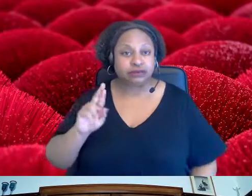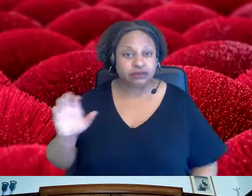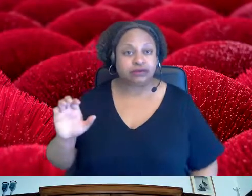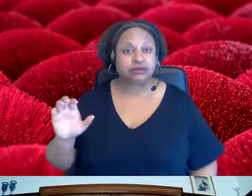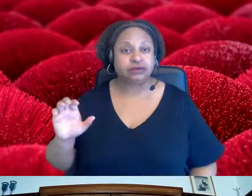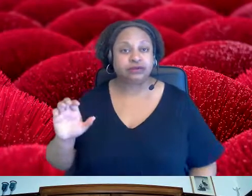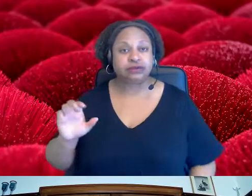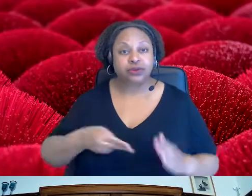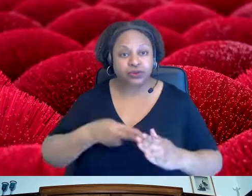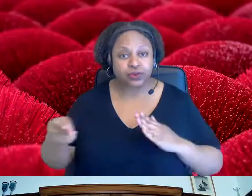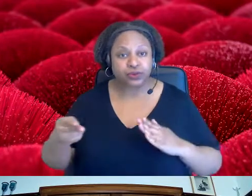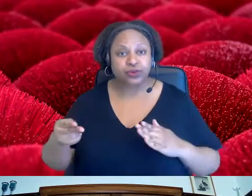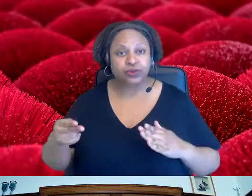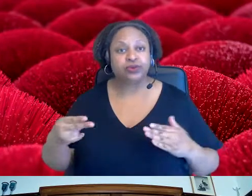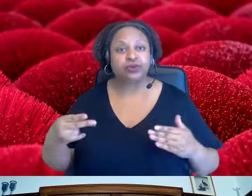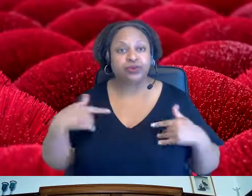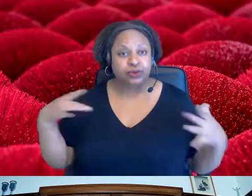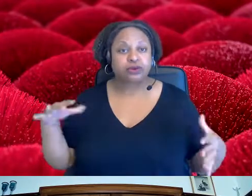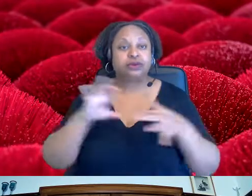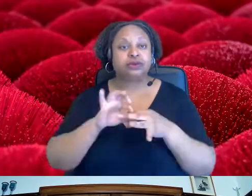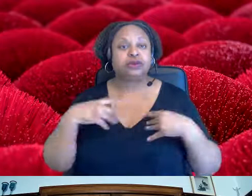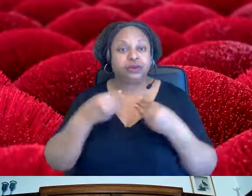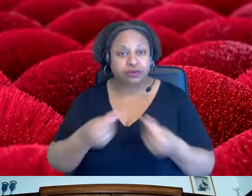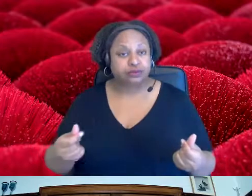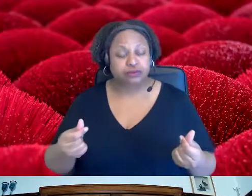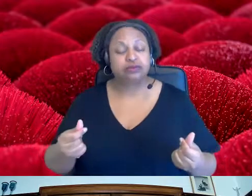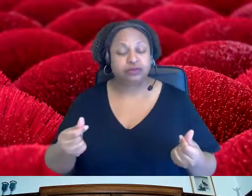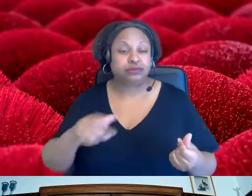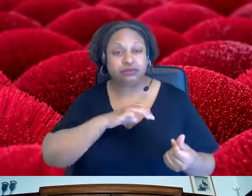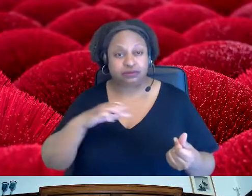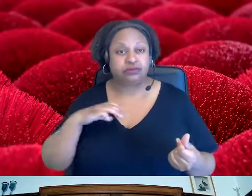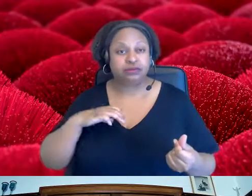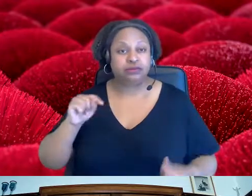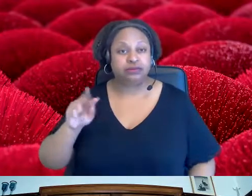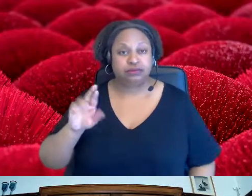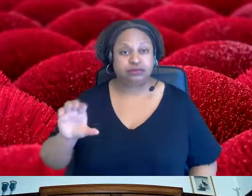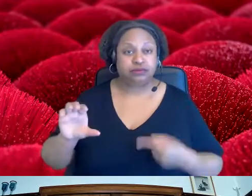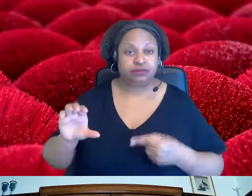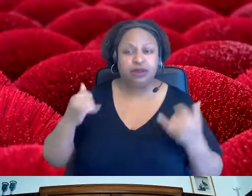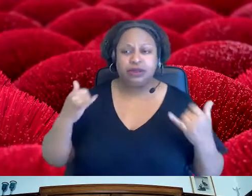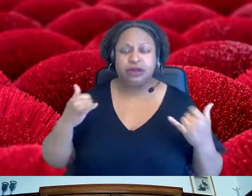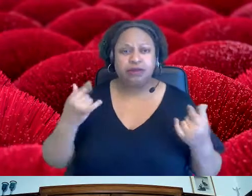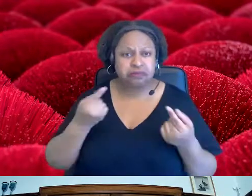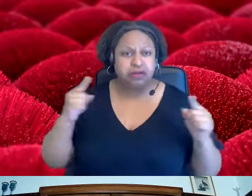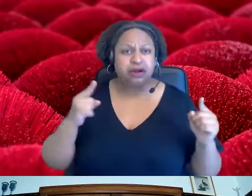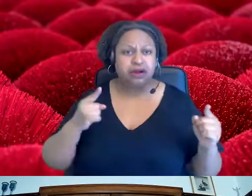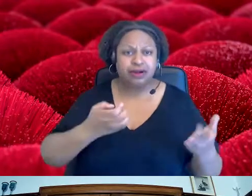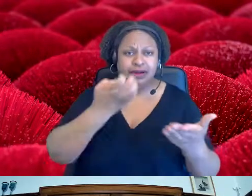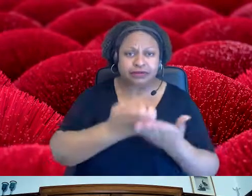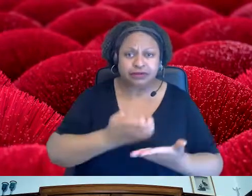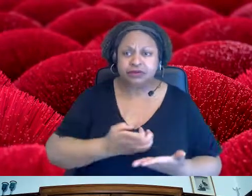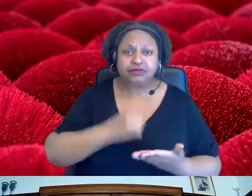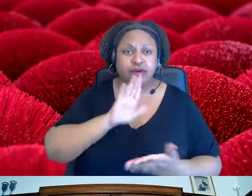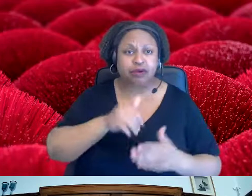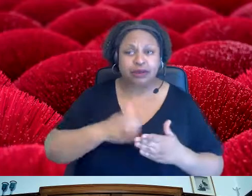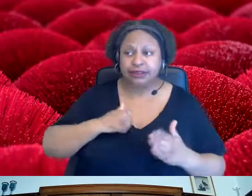and all of this evidence. You see, it's the evidence that's there now for all Canadians to see and to feel. And it's like,